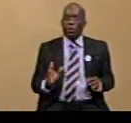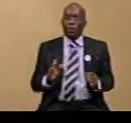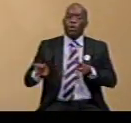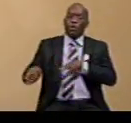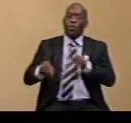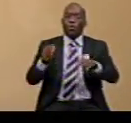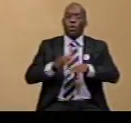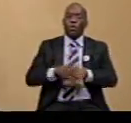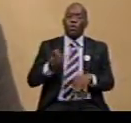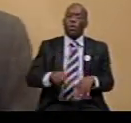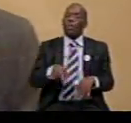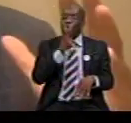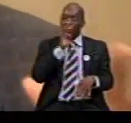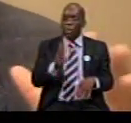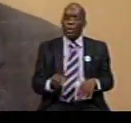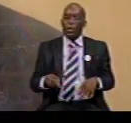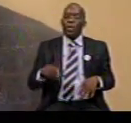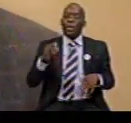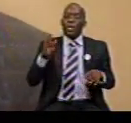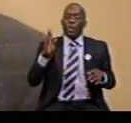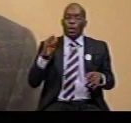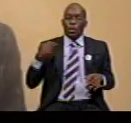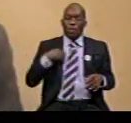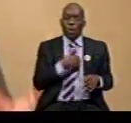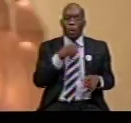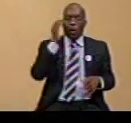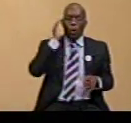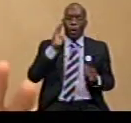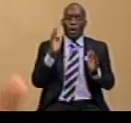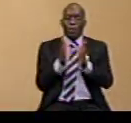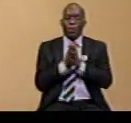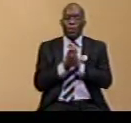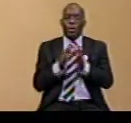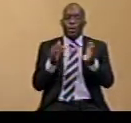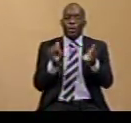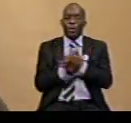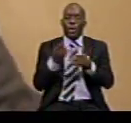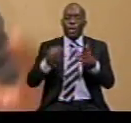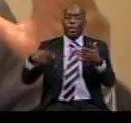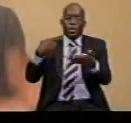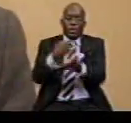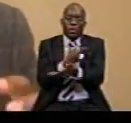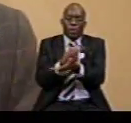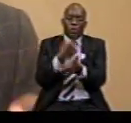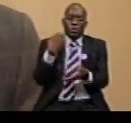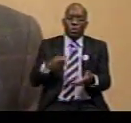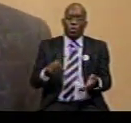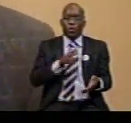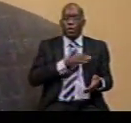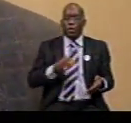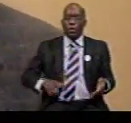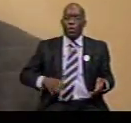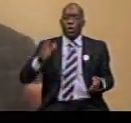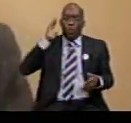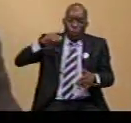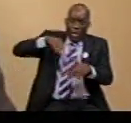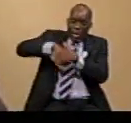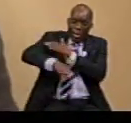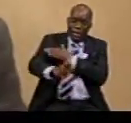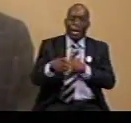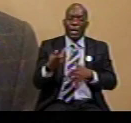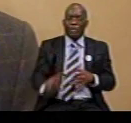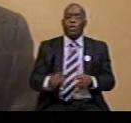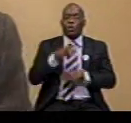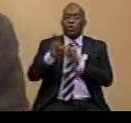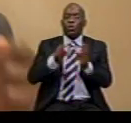move by the Spirit. We are going to pray that the gospel of Christ will penetrate the world. The Spirit of God